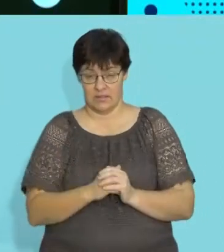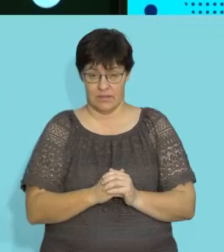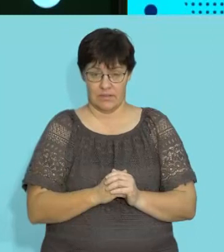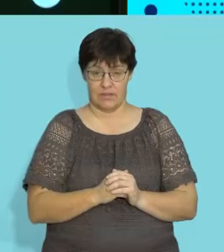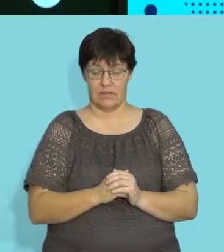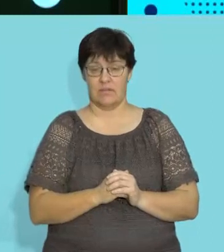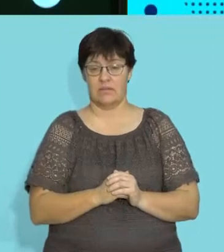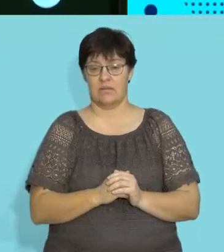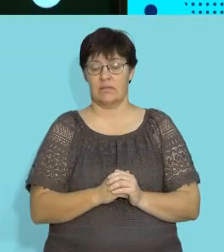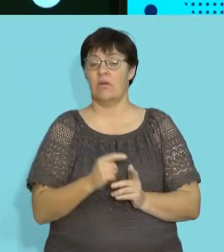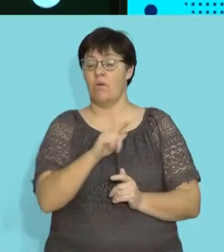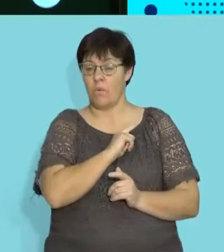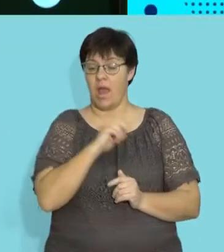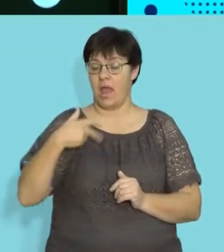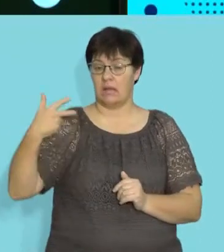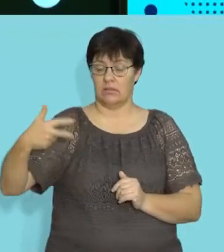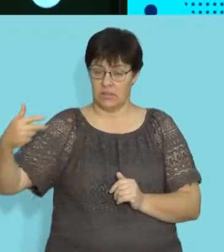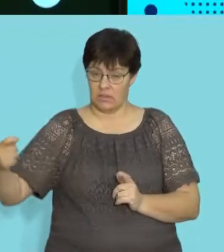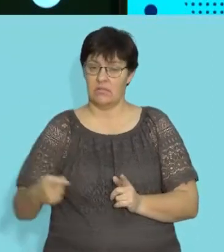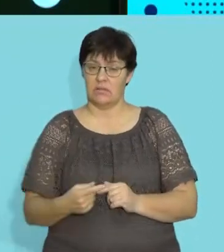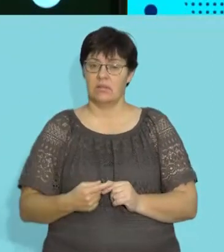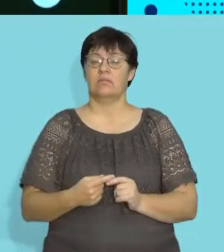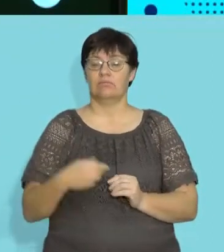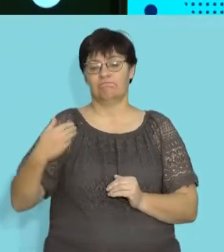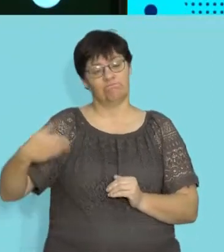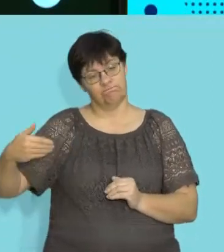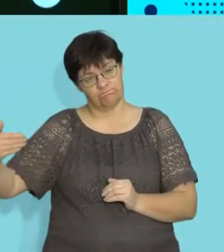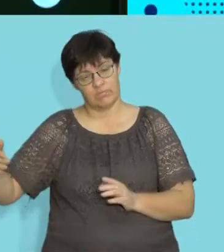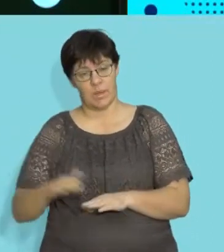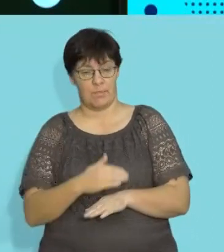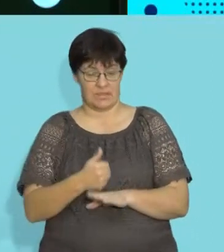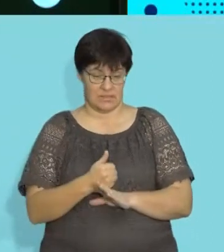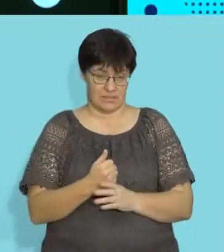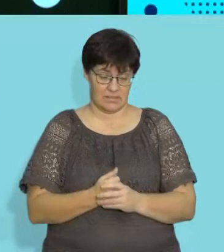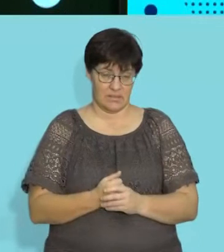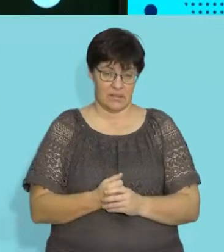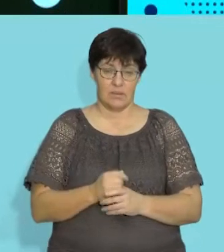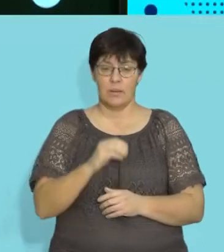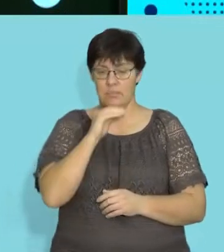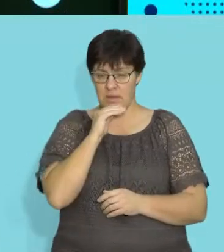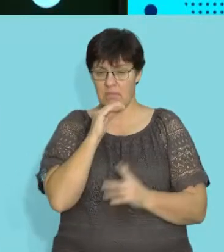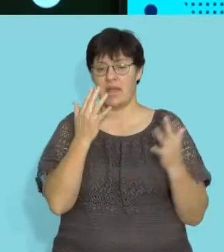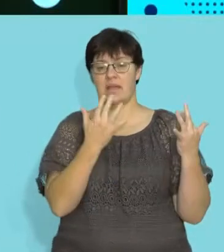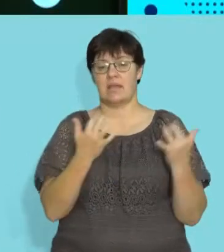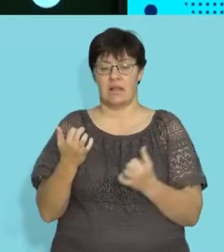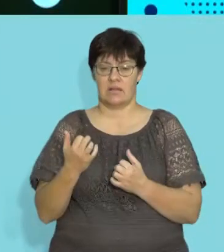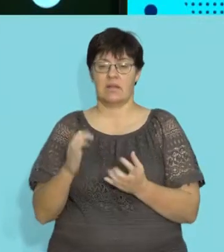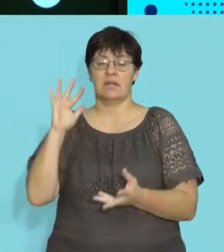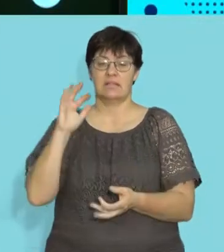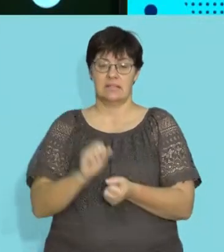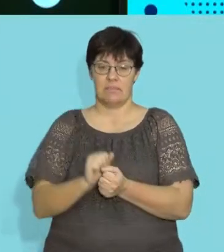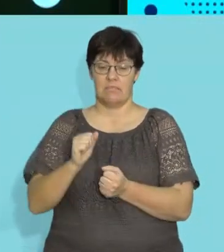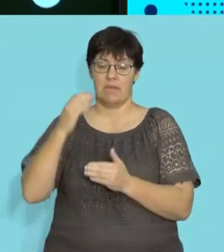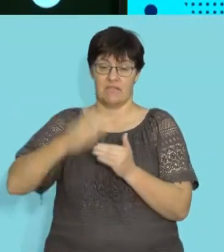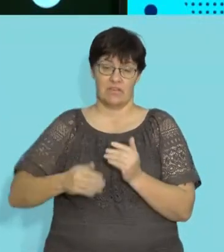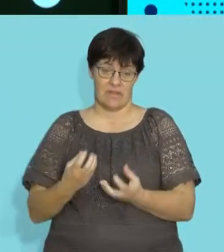Because the decimal is reoccurring, it's going on an infinite basis, which means that I can calculate the sum